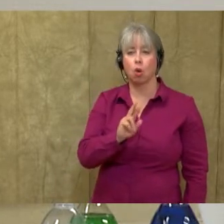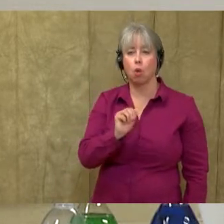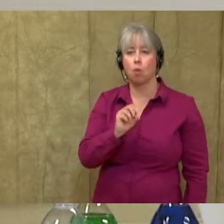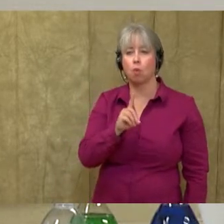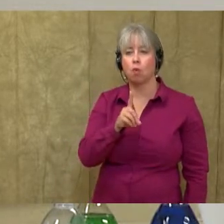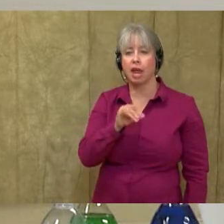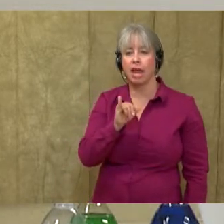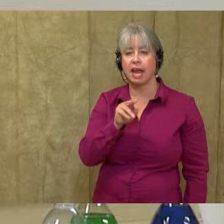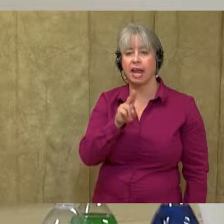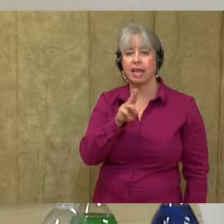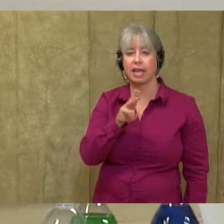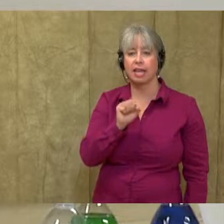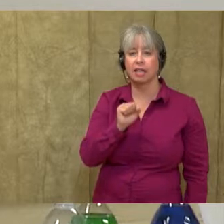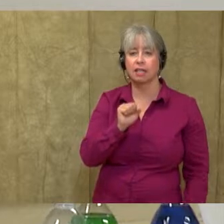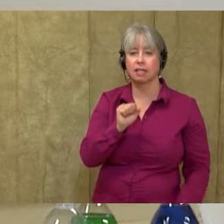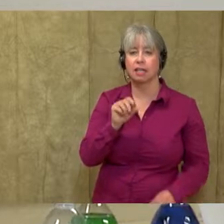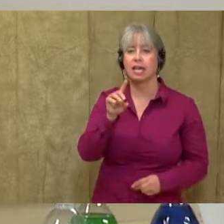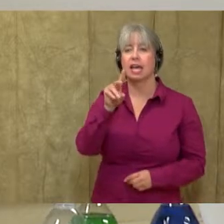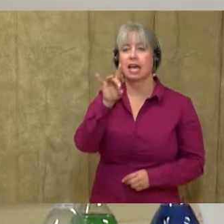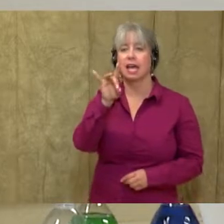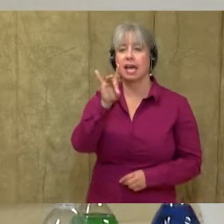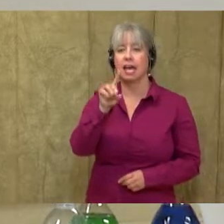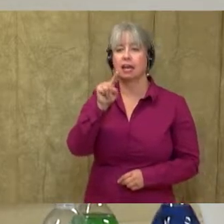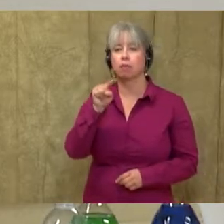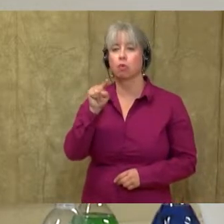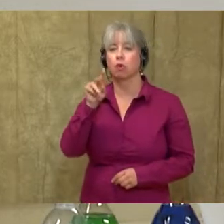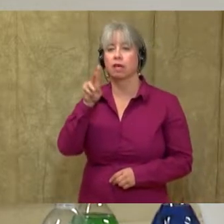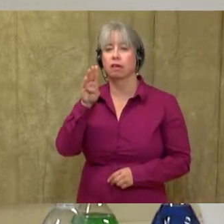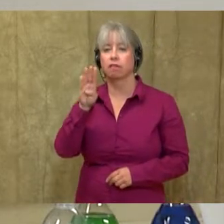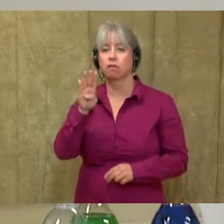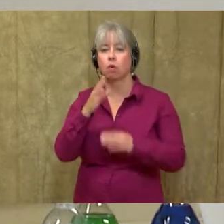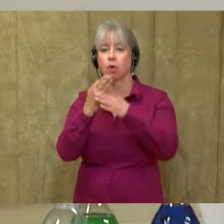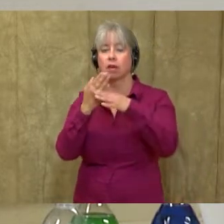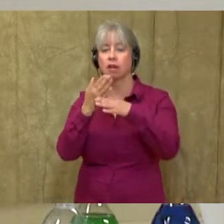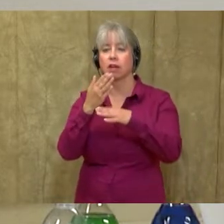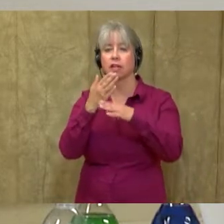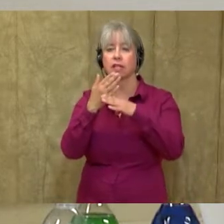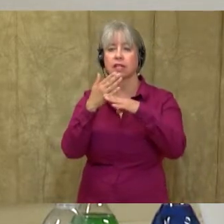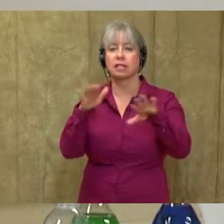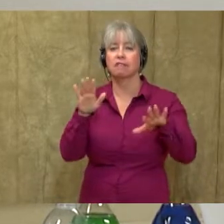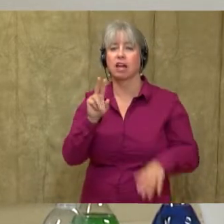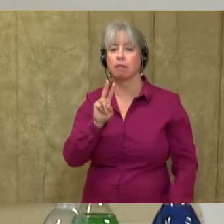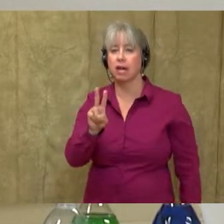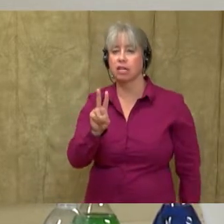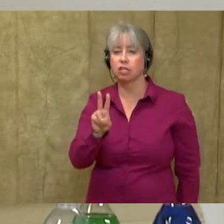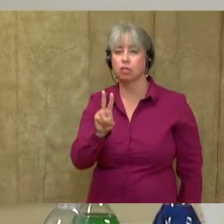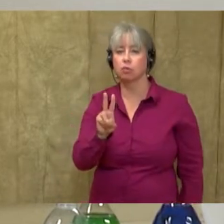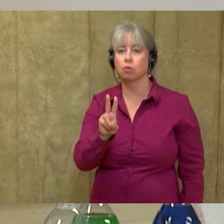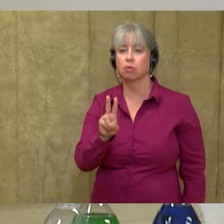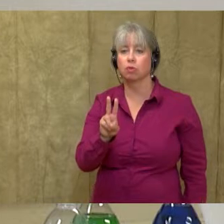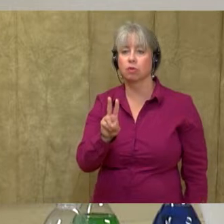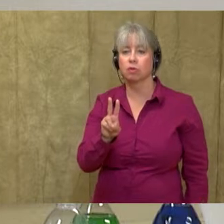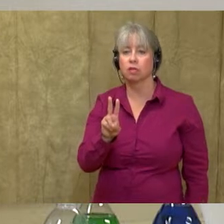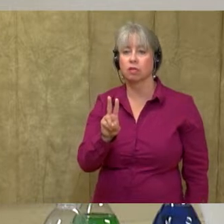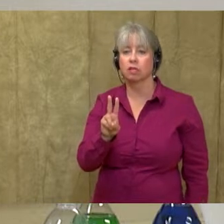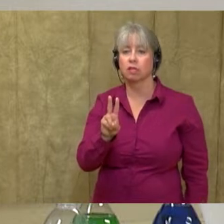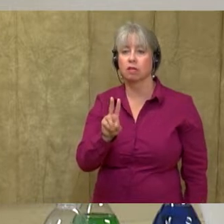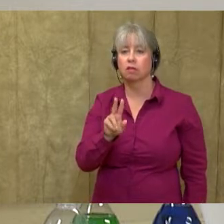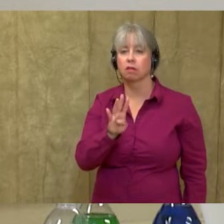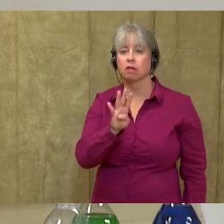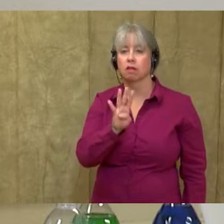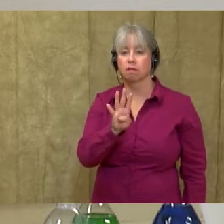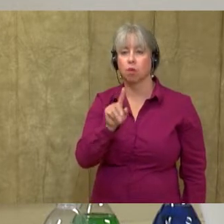equal 8.4 divided by 2. We know that 2 goes into 8 4 times, and 2 goes into 4 2 times,